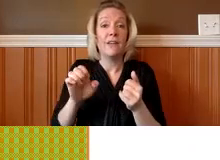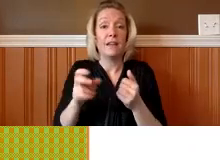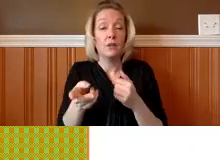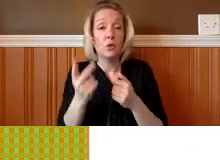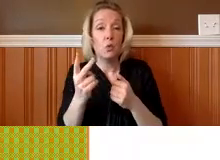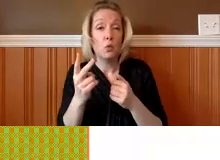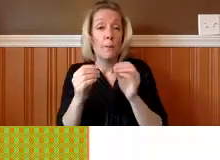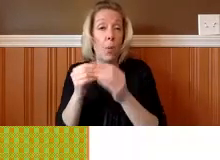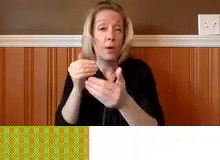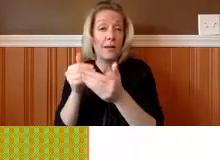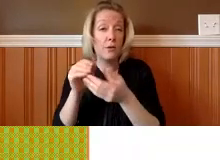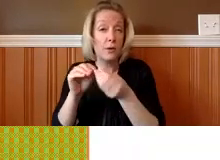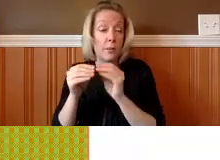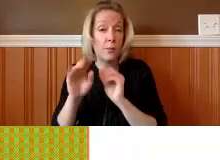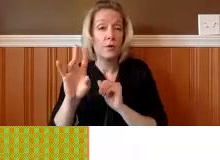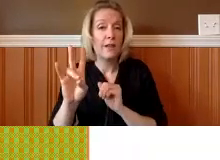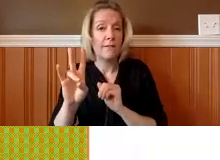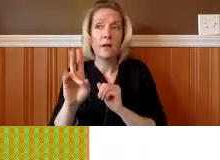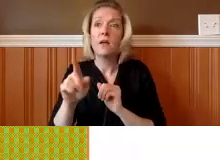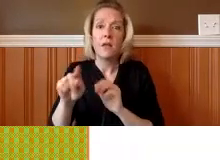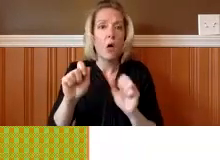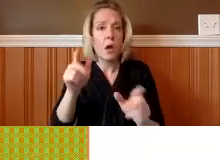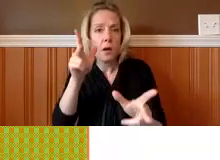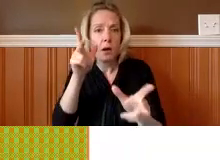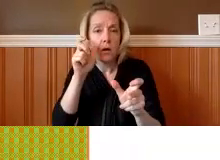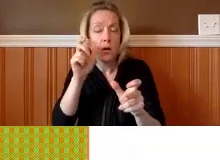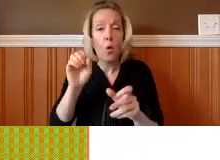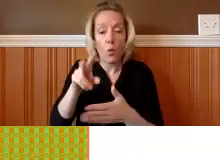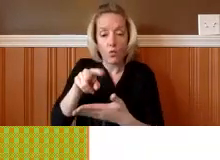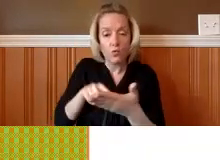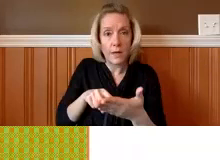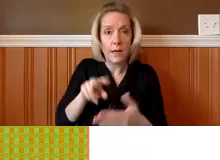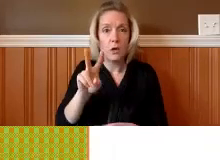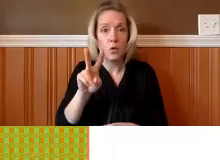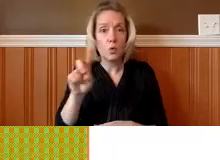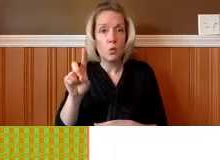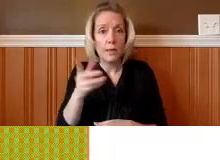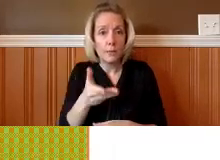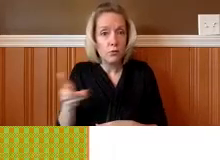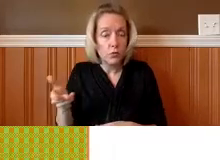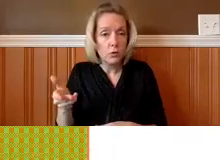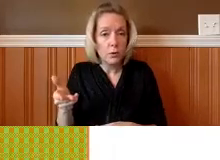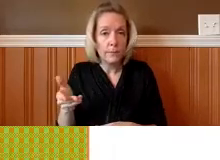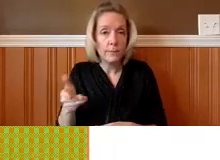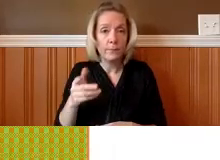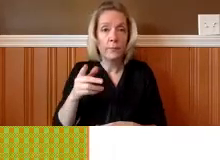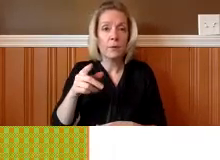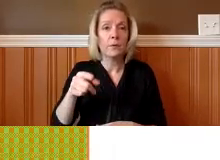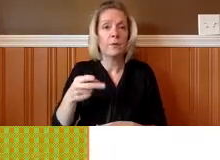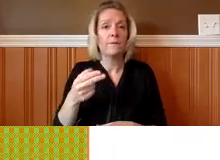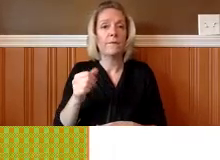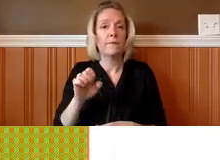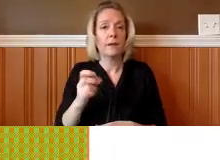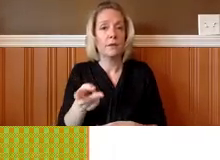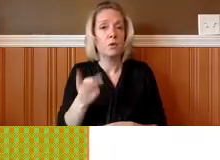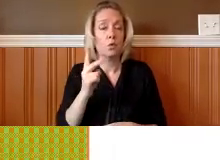to start looking at and interpreting 2-dimensional materials. So phase 2 offers us the greatest range